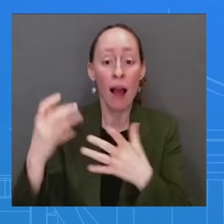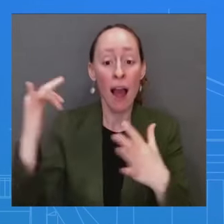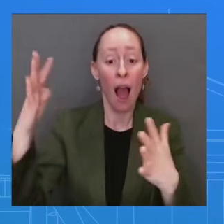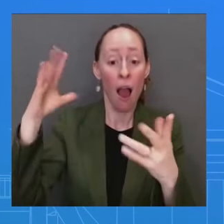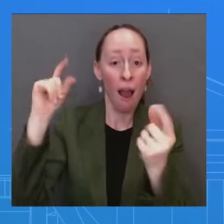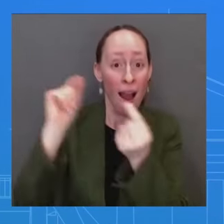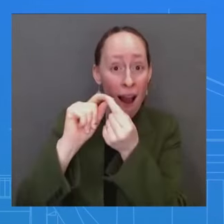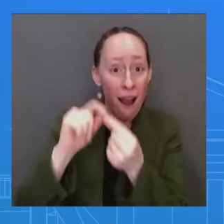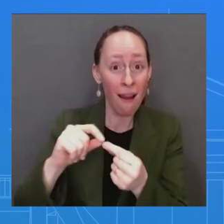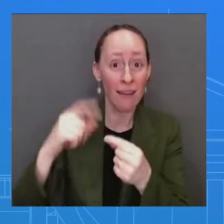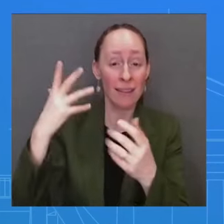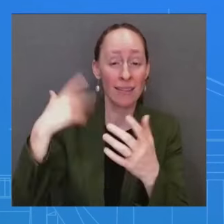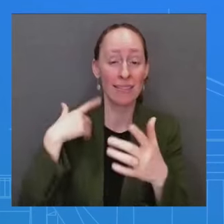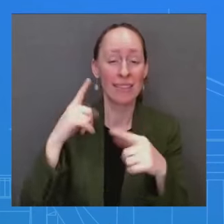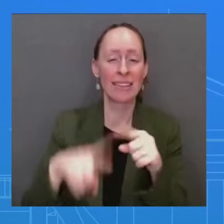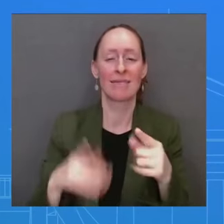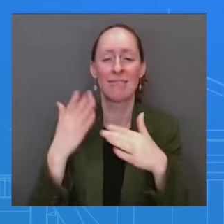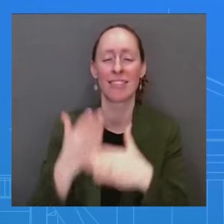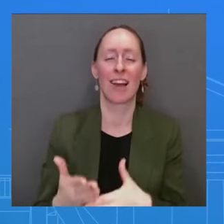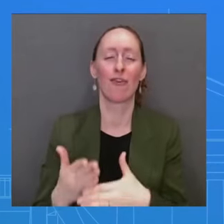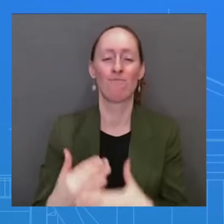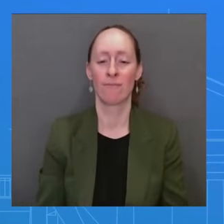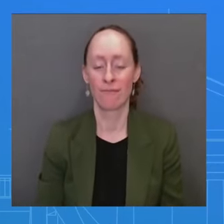on that particular matter. What I can say is,